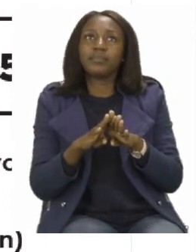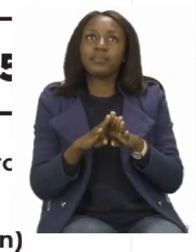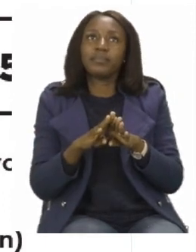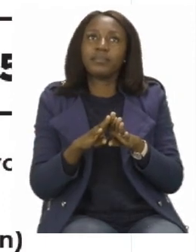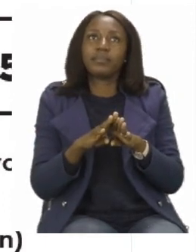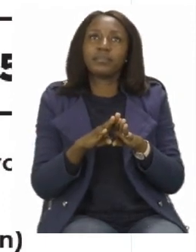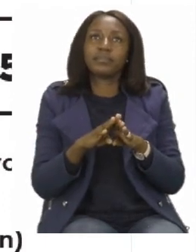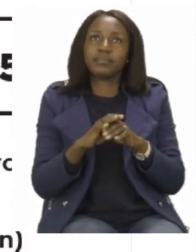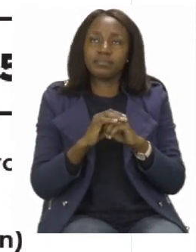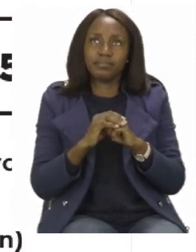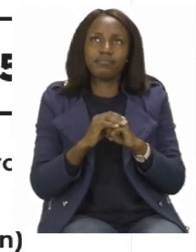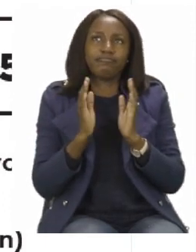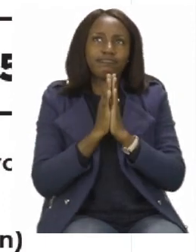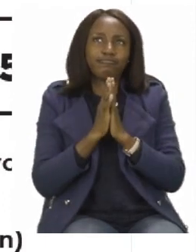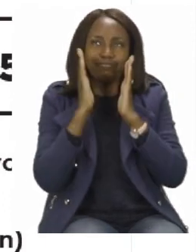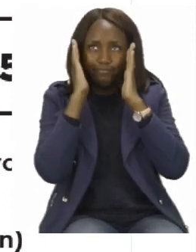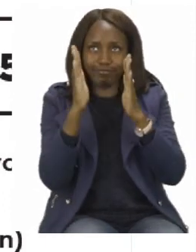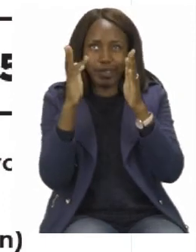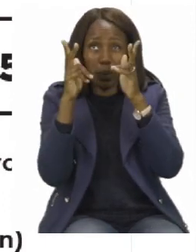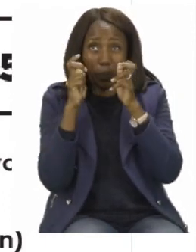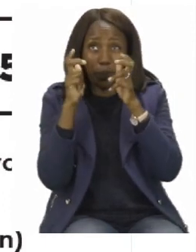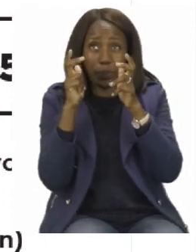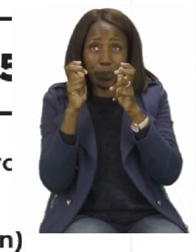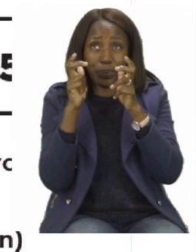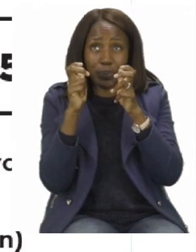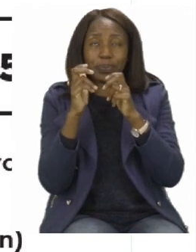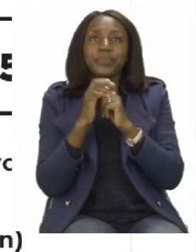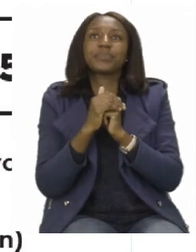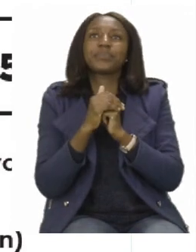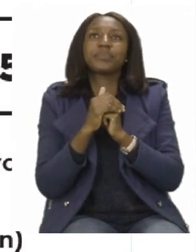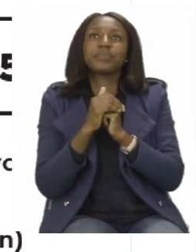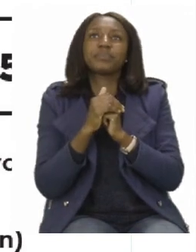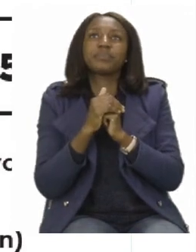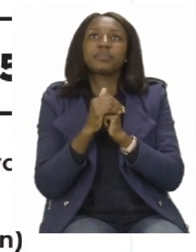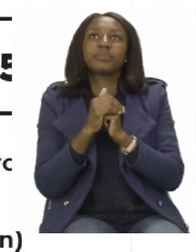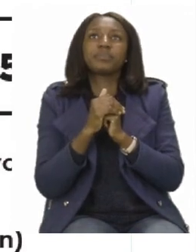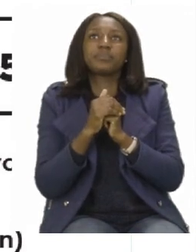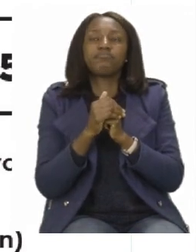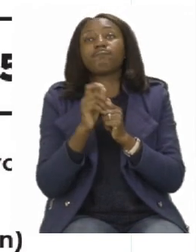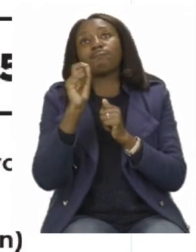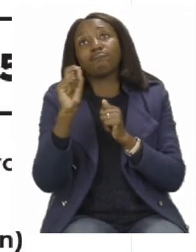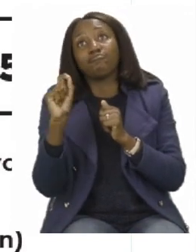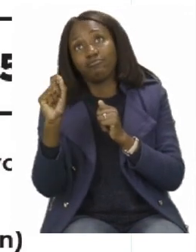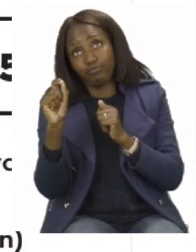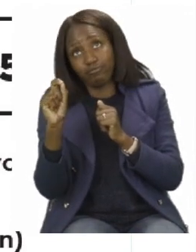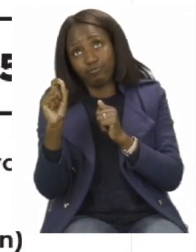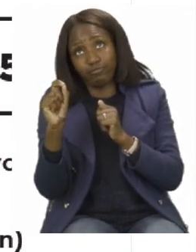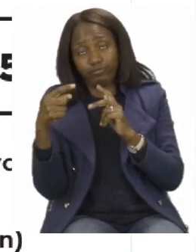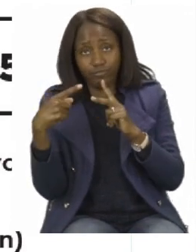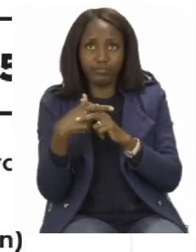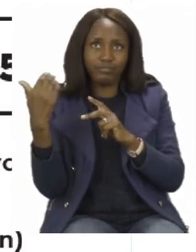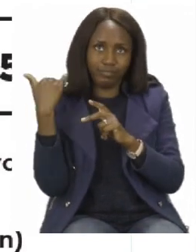I want you to listen carefully and maybe even write in the words as I read